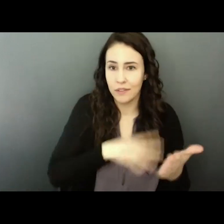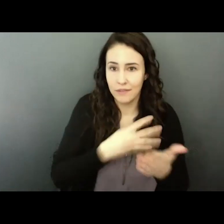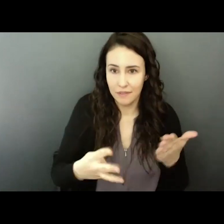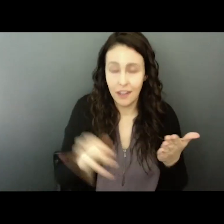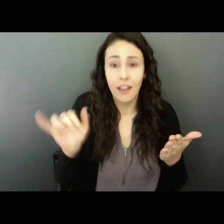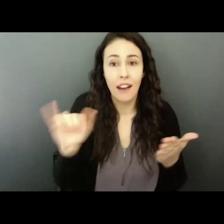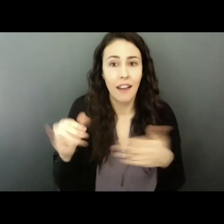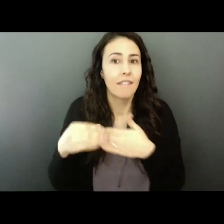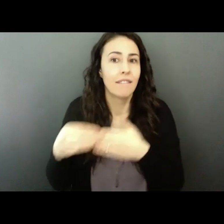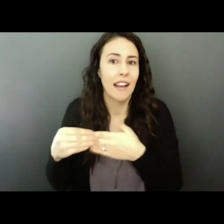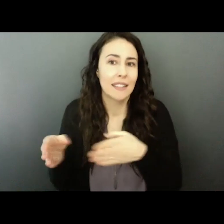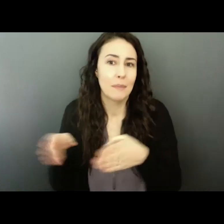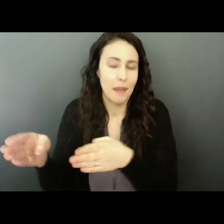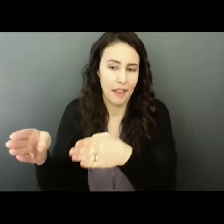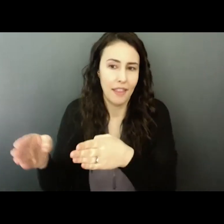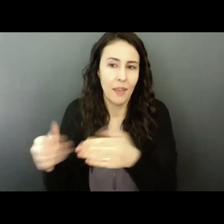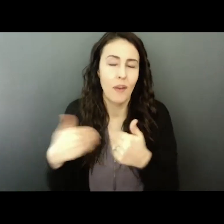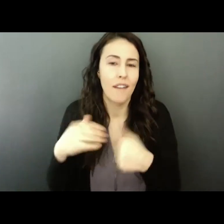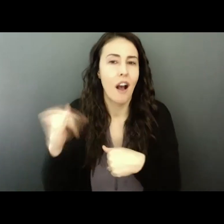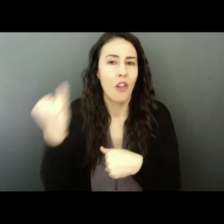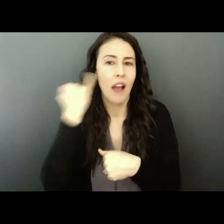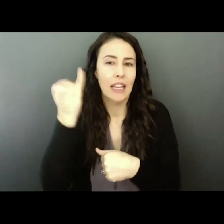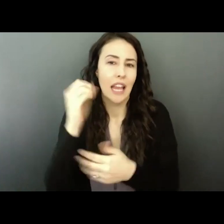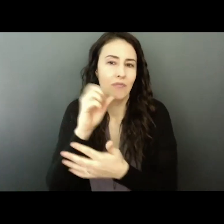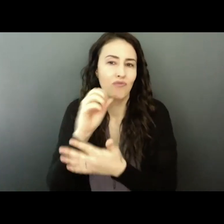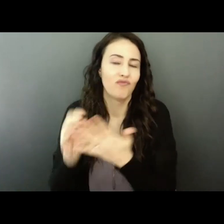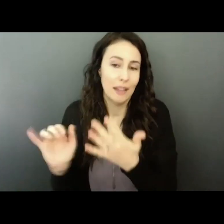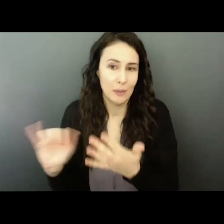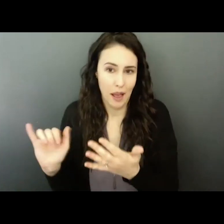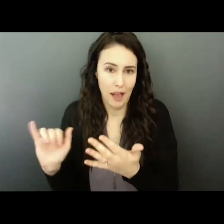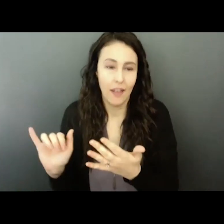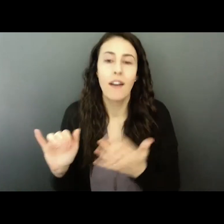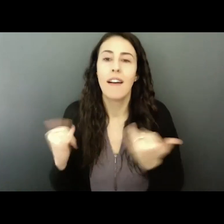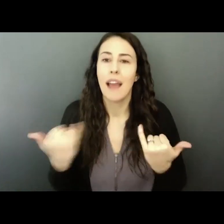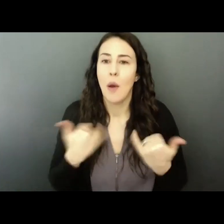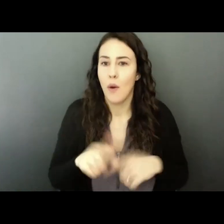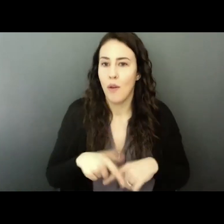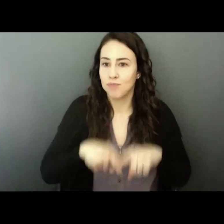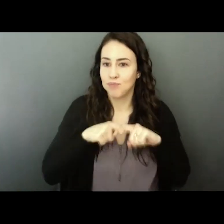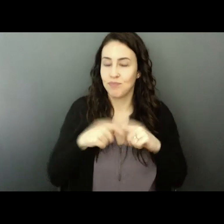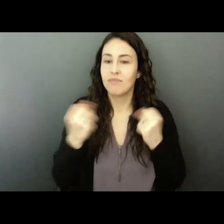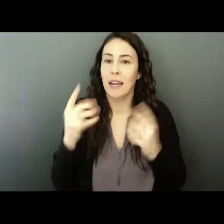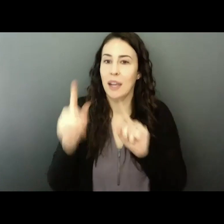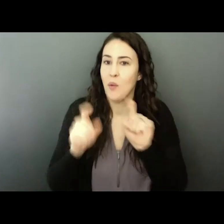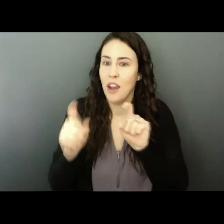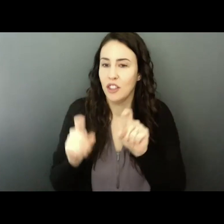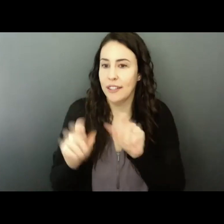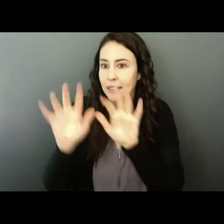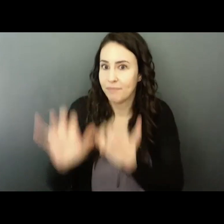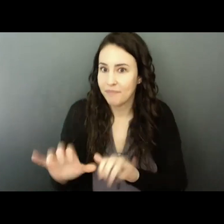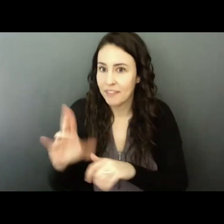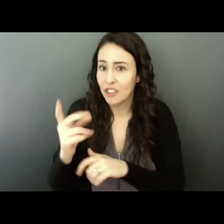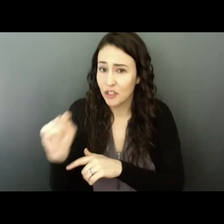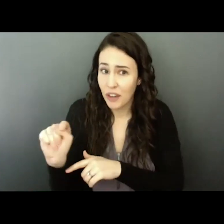be other ideas as well. So I'm going to stop there. I know there have been some questions popping up in the chat. I don't know if we want to take